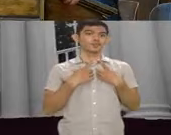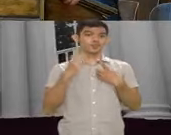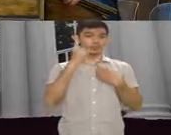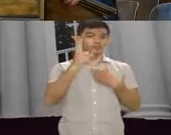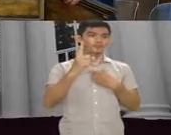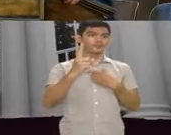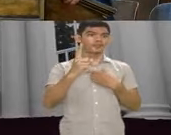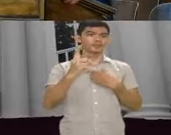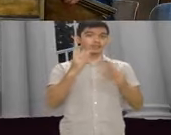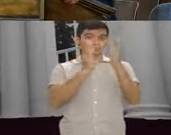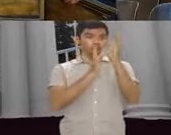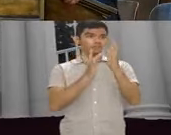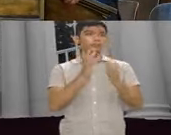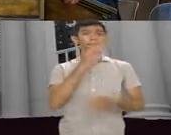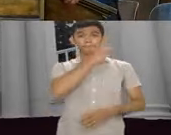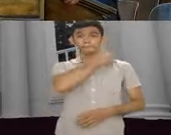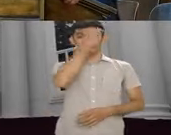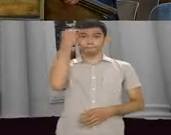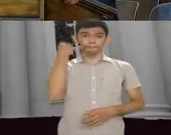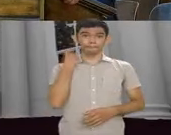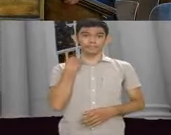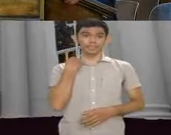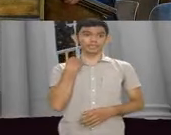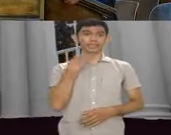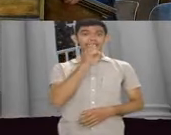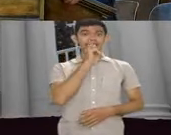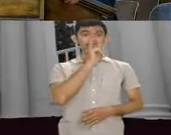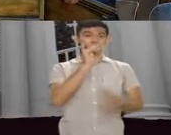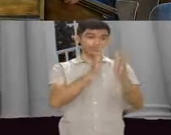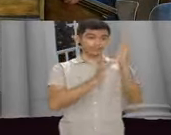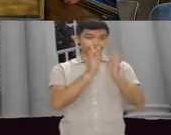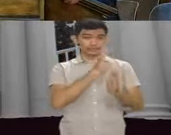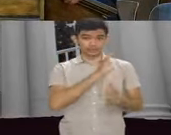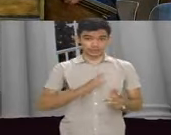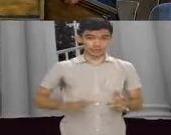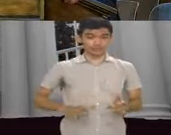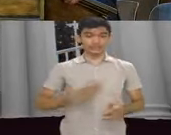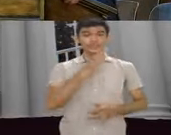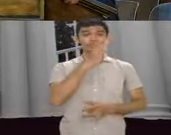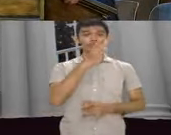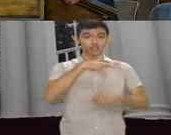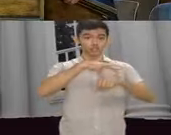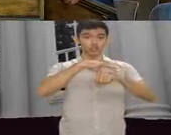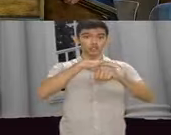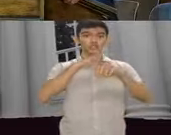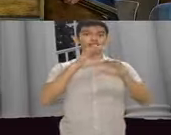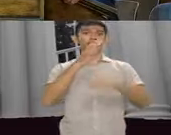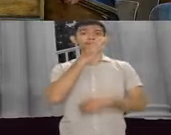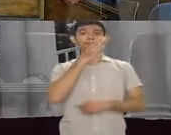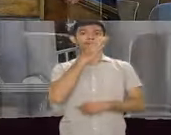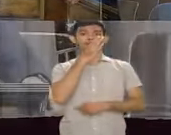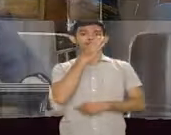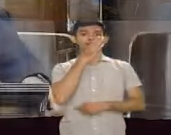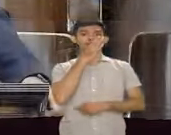Mary was Jesus' earthly mother did not give Mary greater access to Jesus than anyone else.